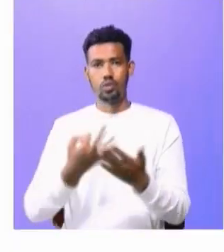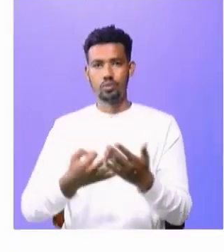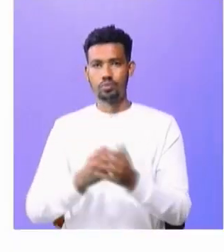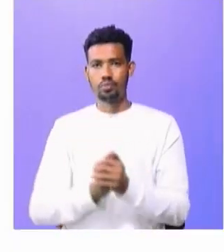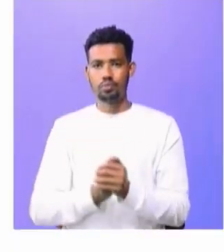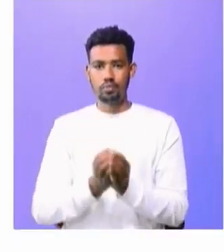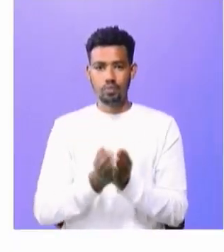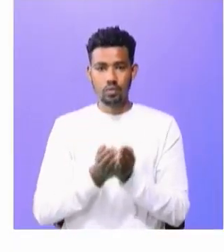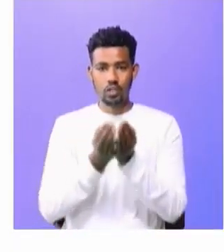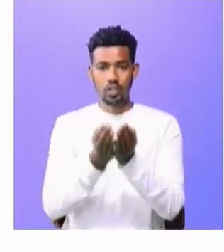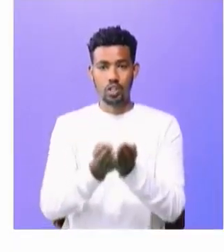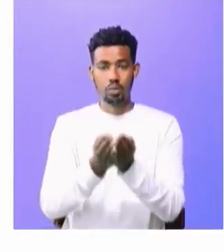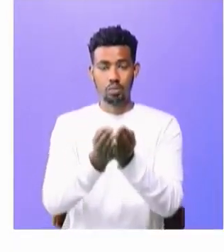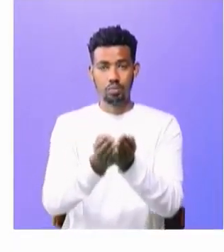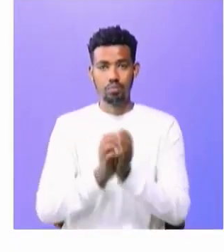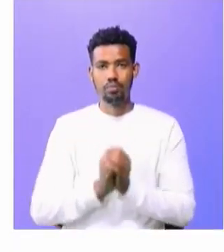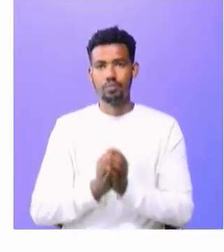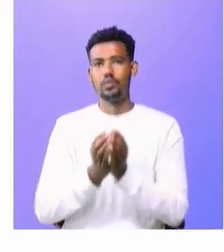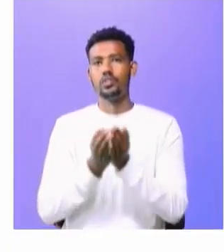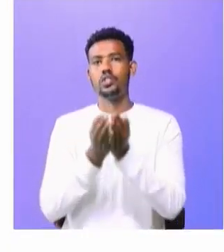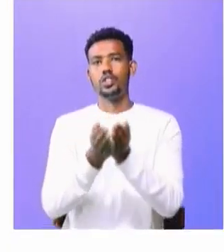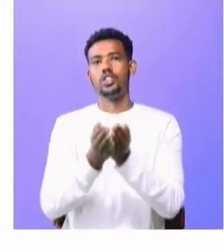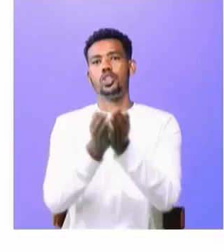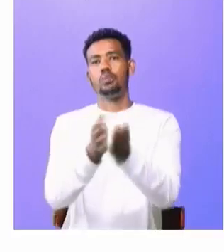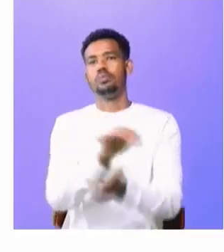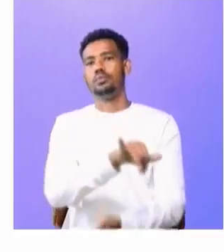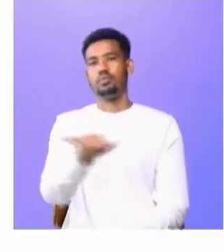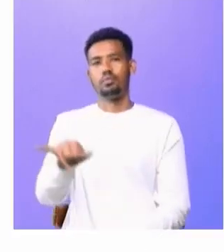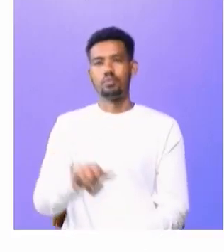Ship, ship.